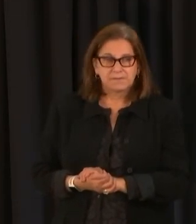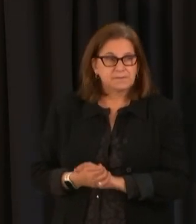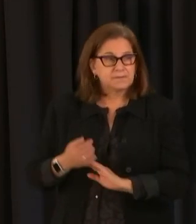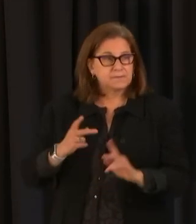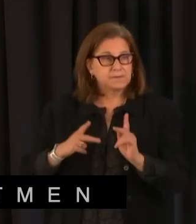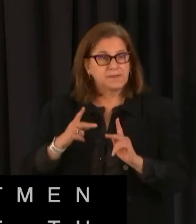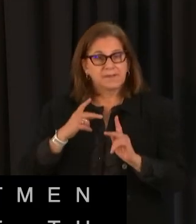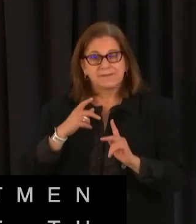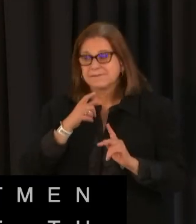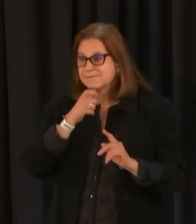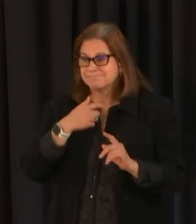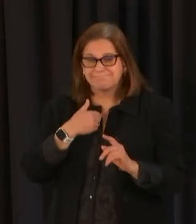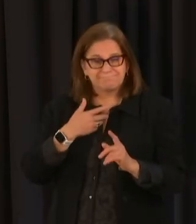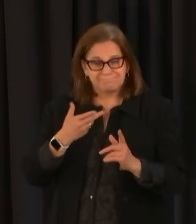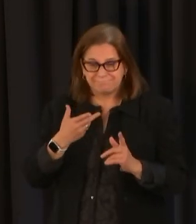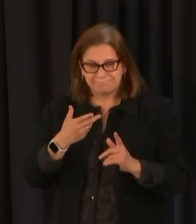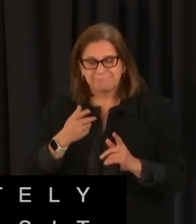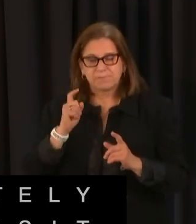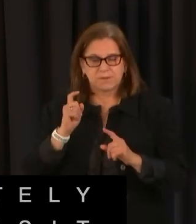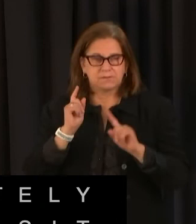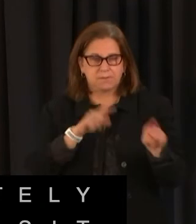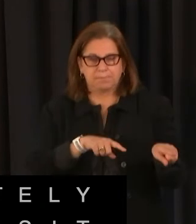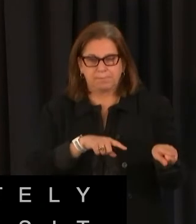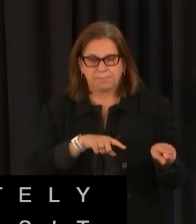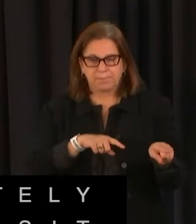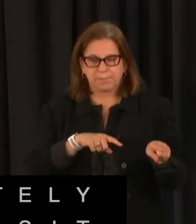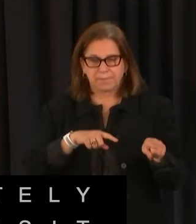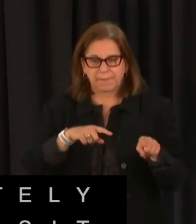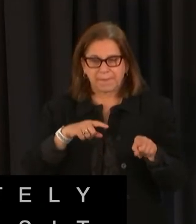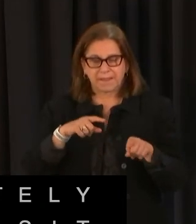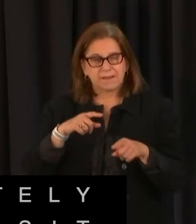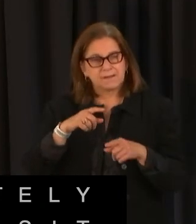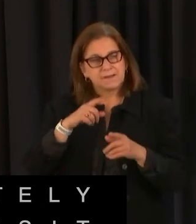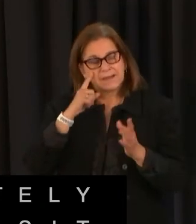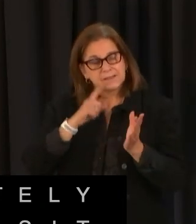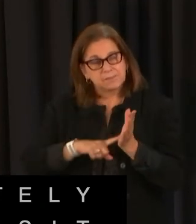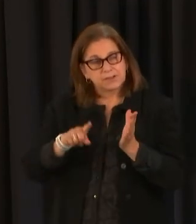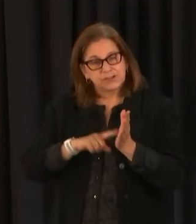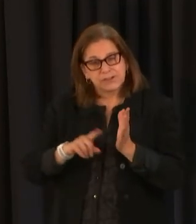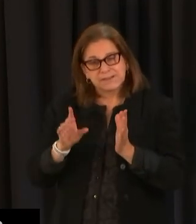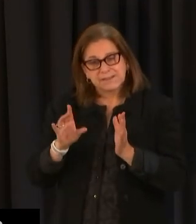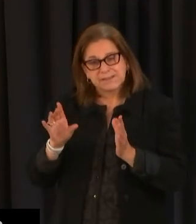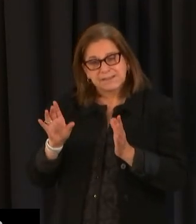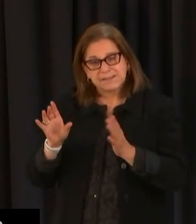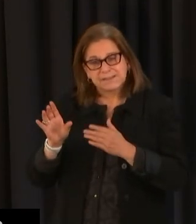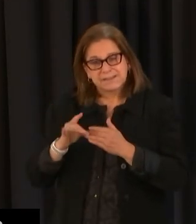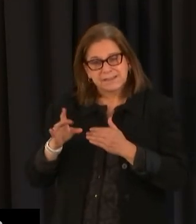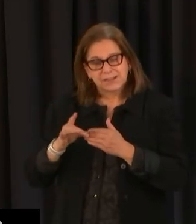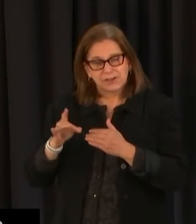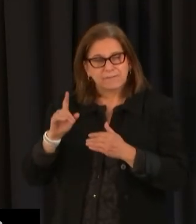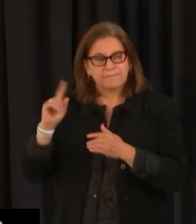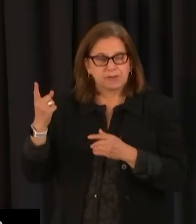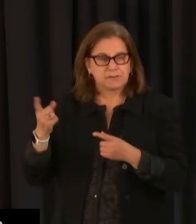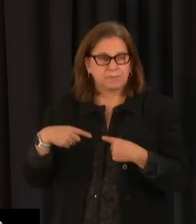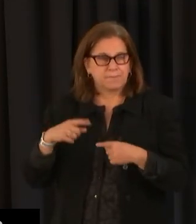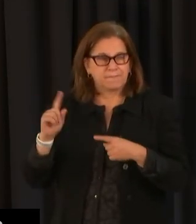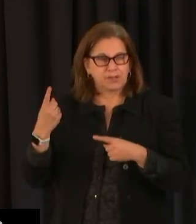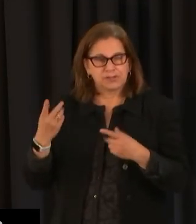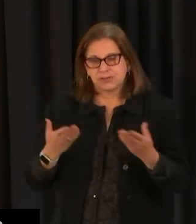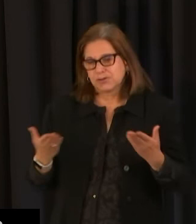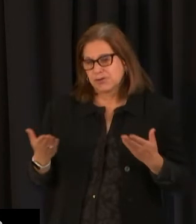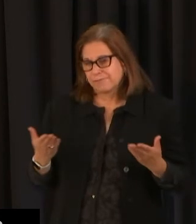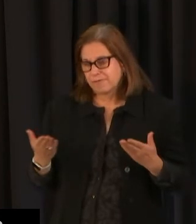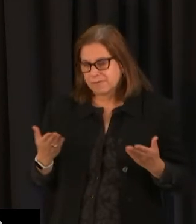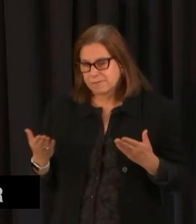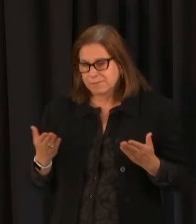so. For the renewal of your inspection sticker, it is first come, first serve, and the